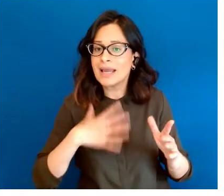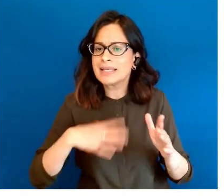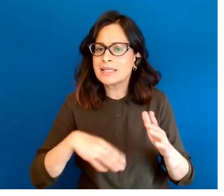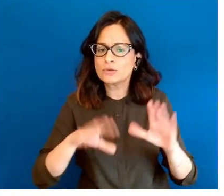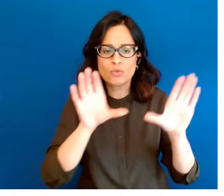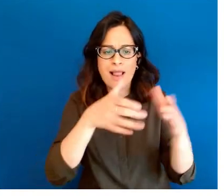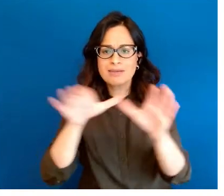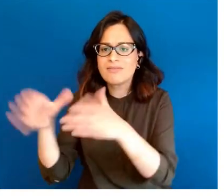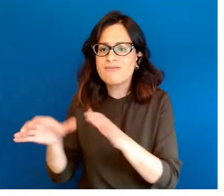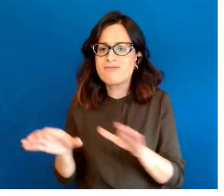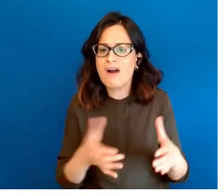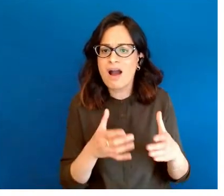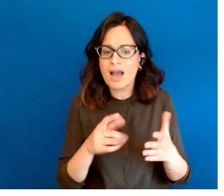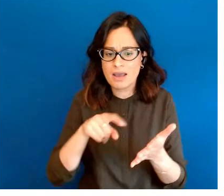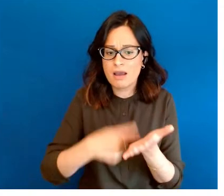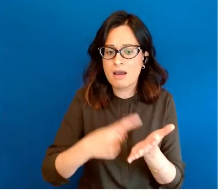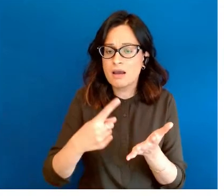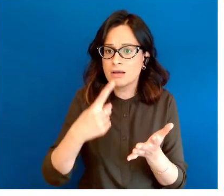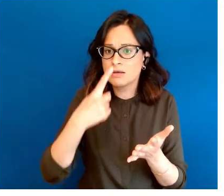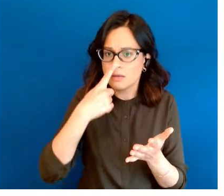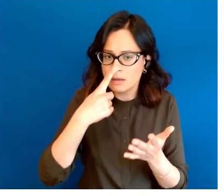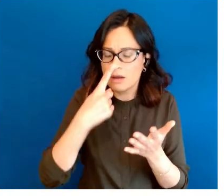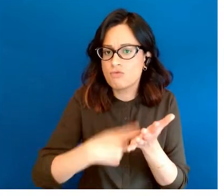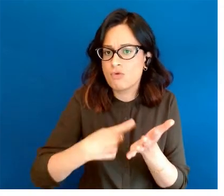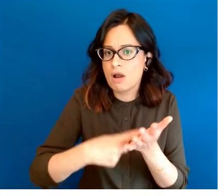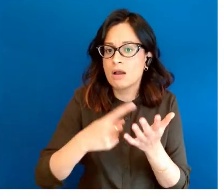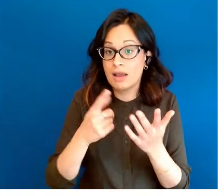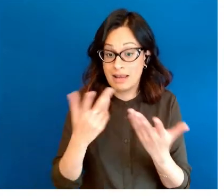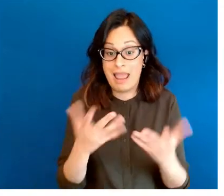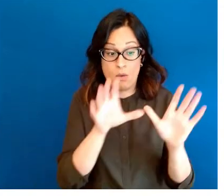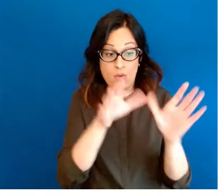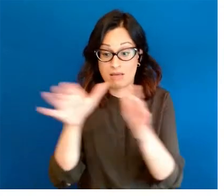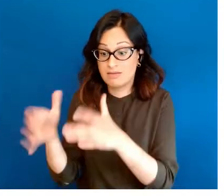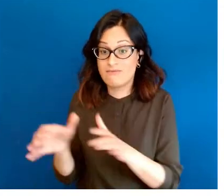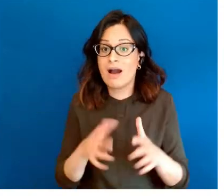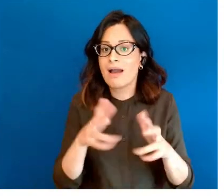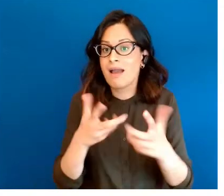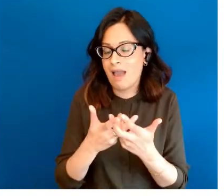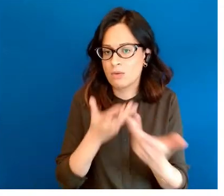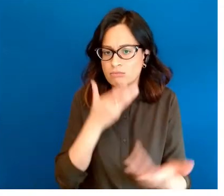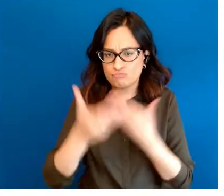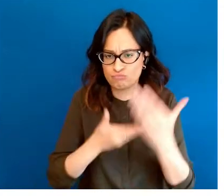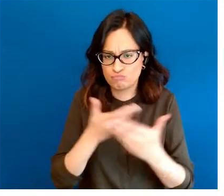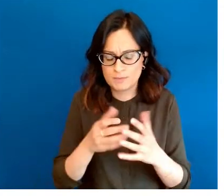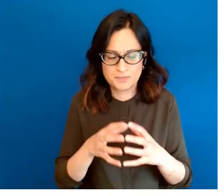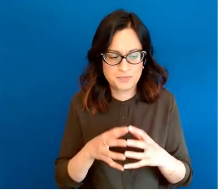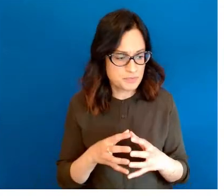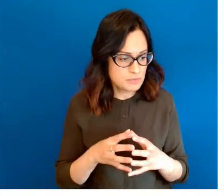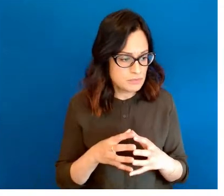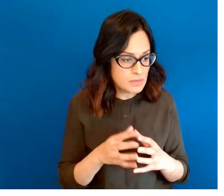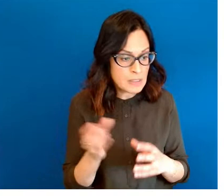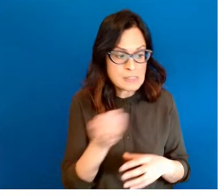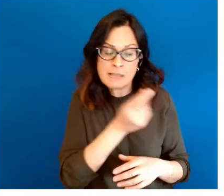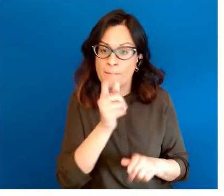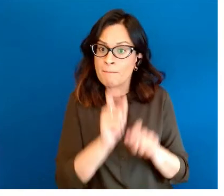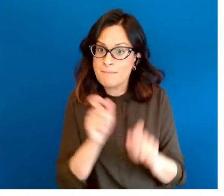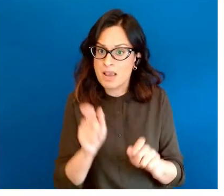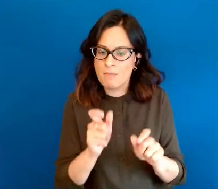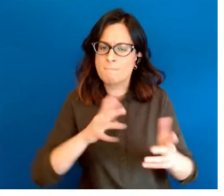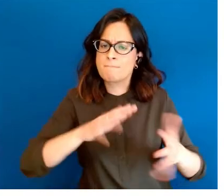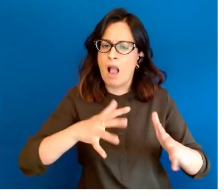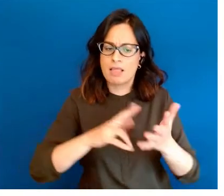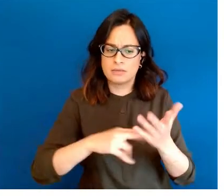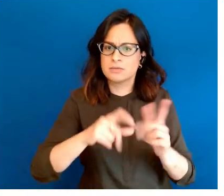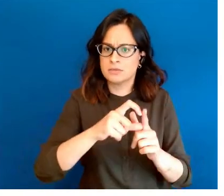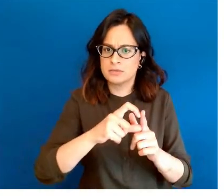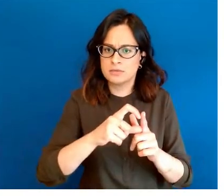rhinitis by severity, and this is the ARIA classification. In people with mild allergic rhinitis, they have